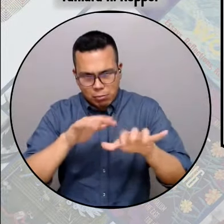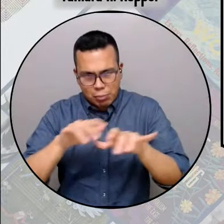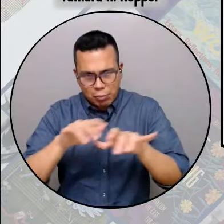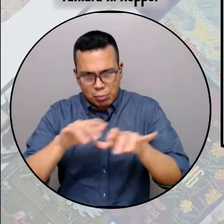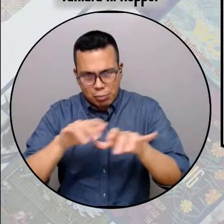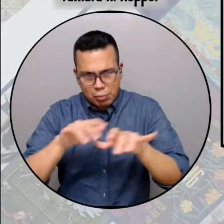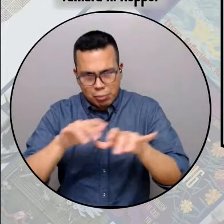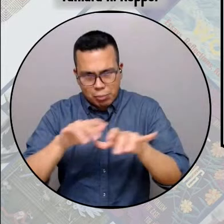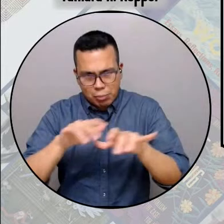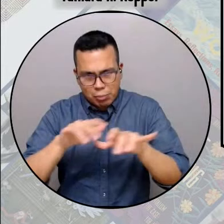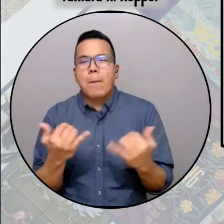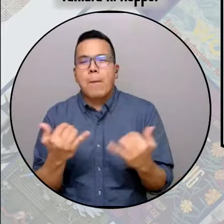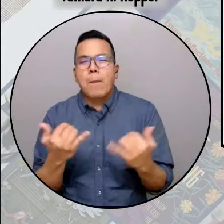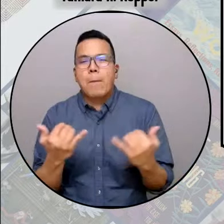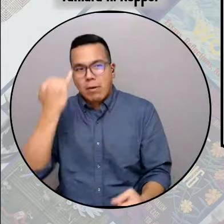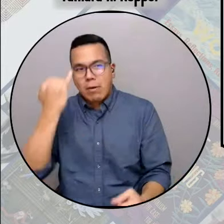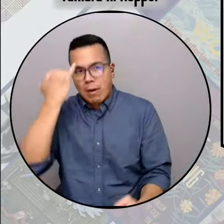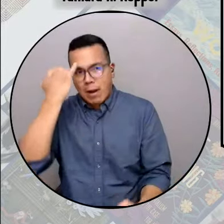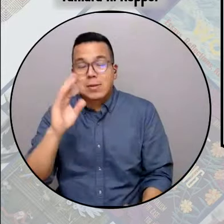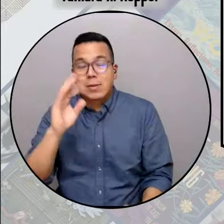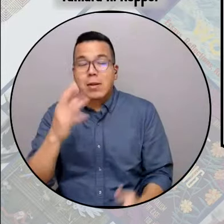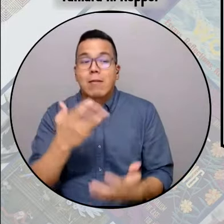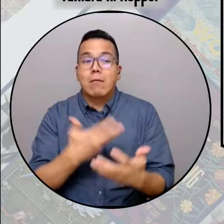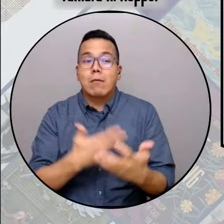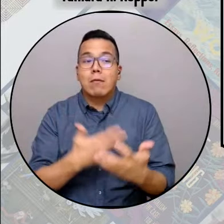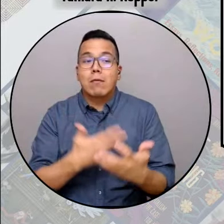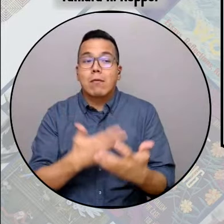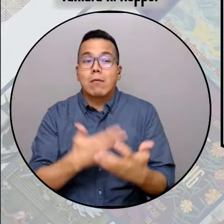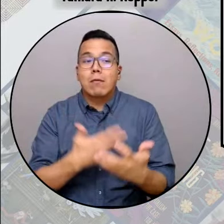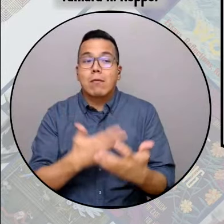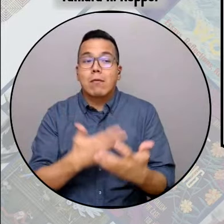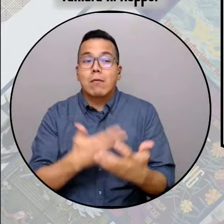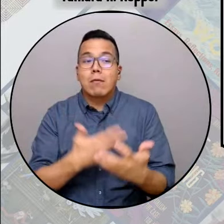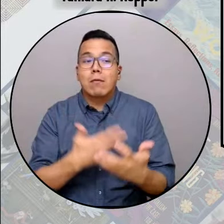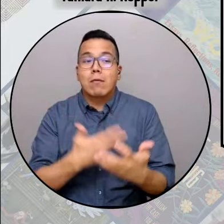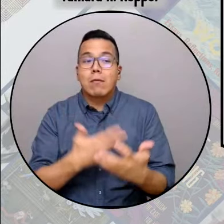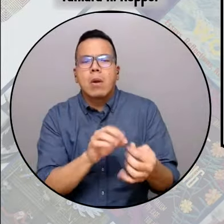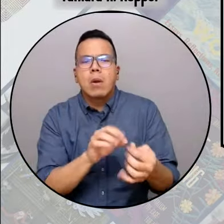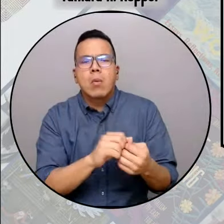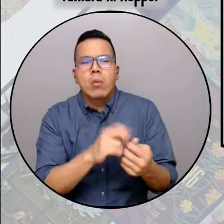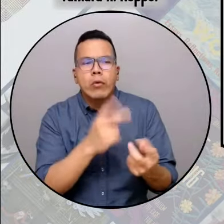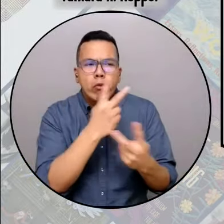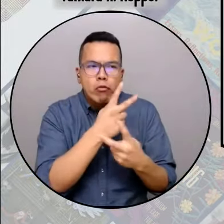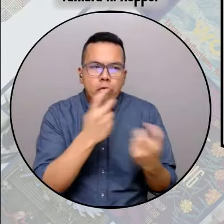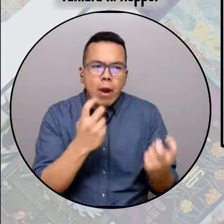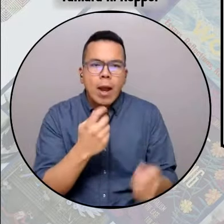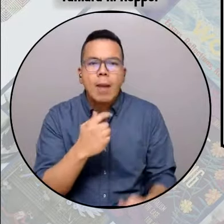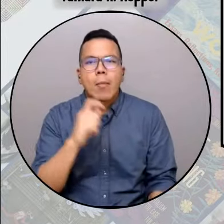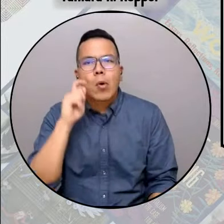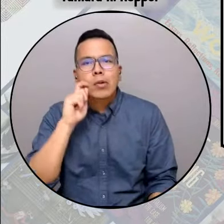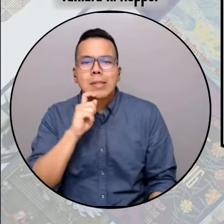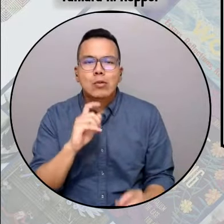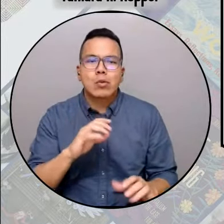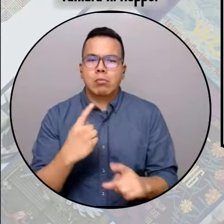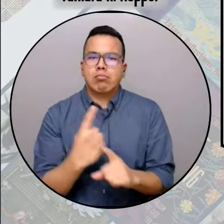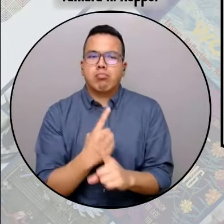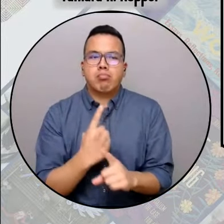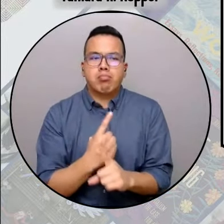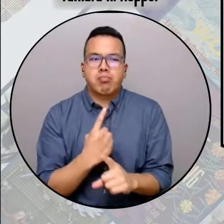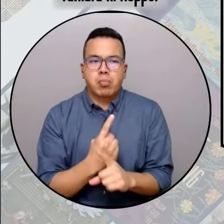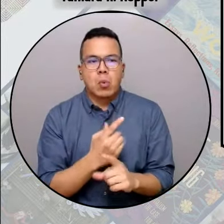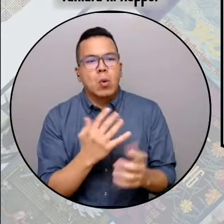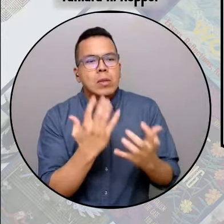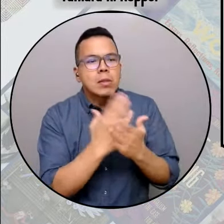constructed out of modern ideas about social desirability, in particular with regard to crime and sexual morality and values that esteem